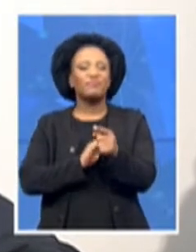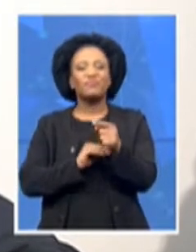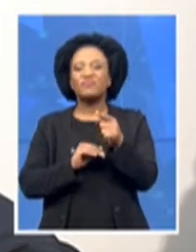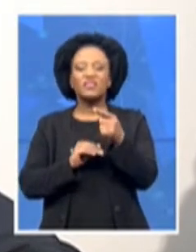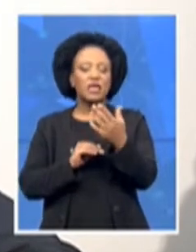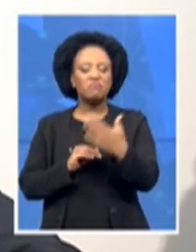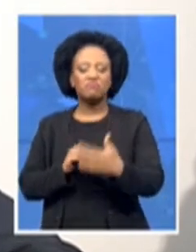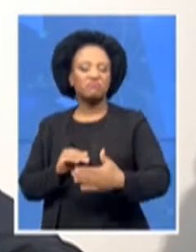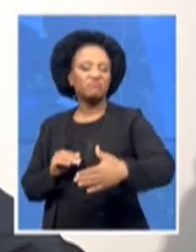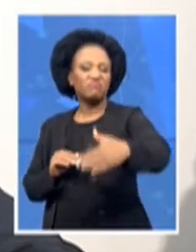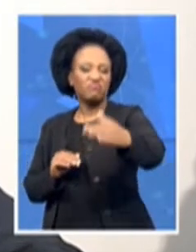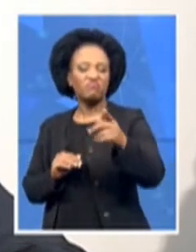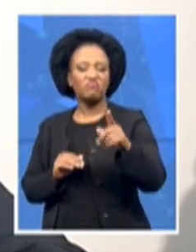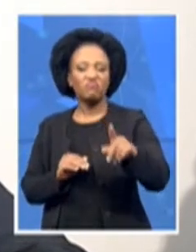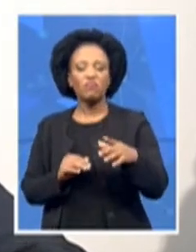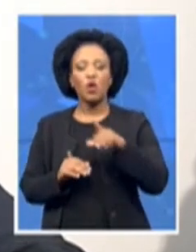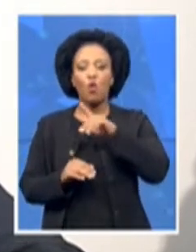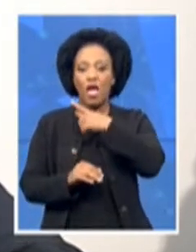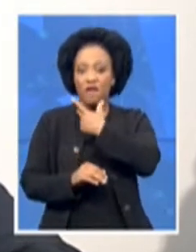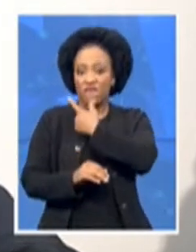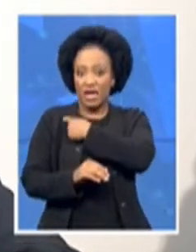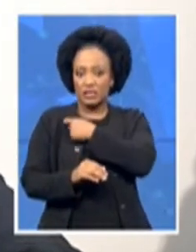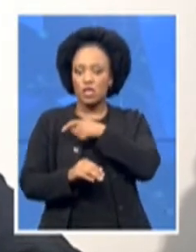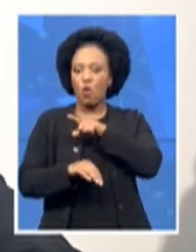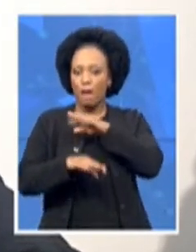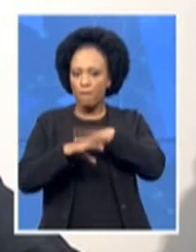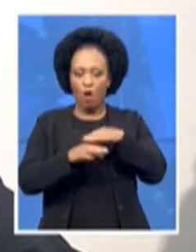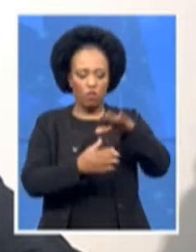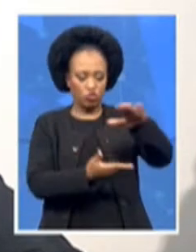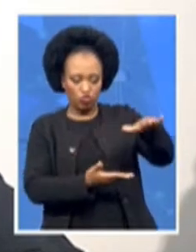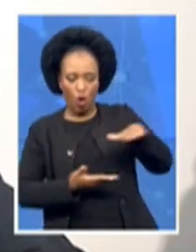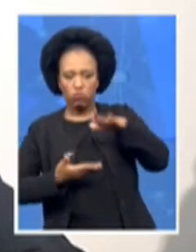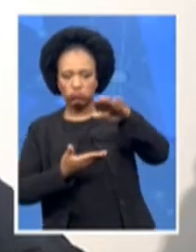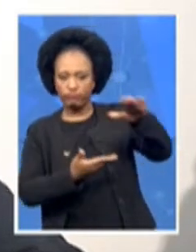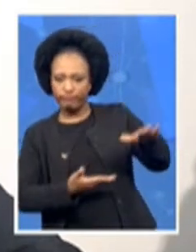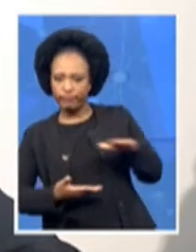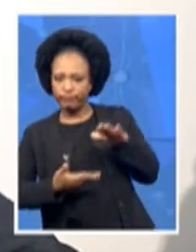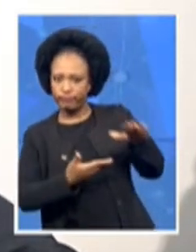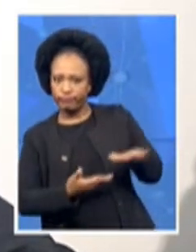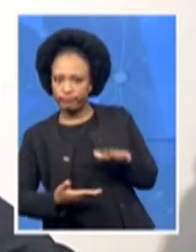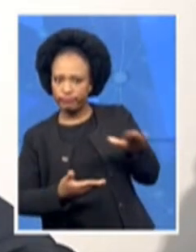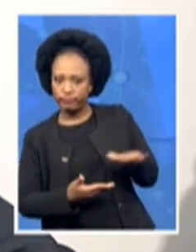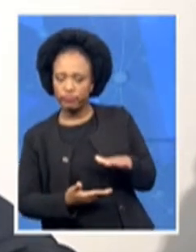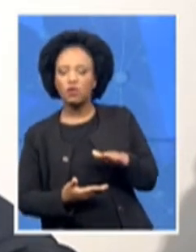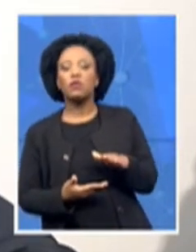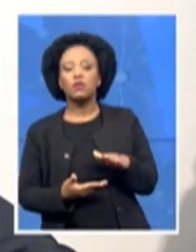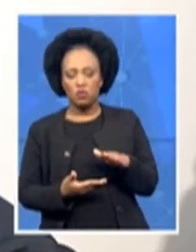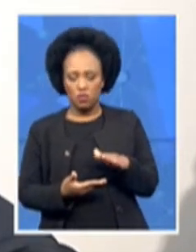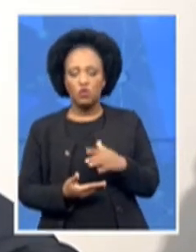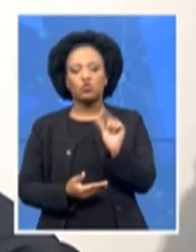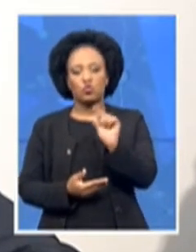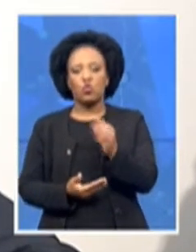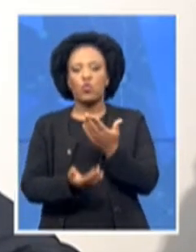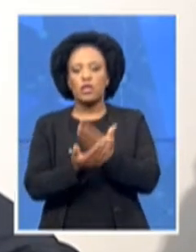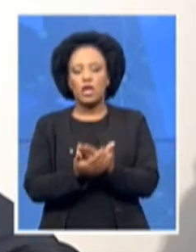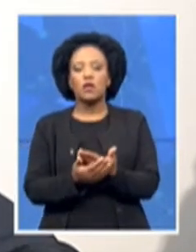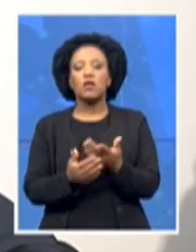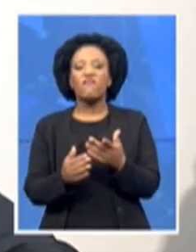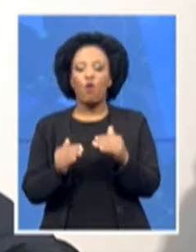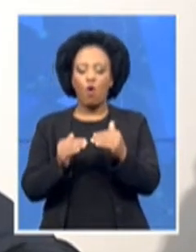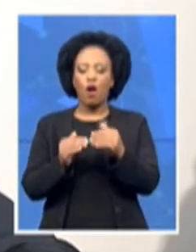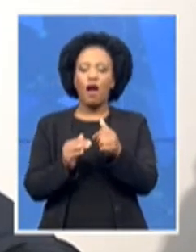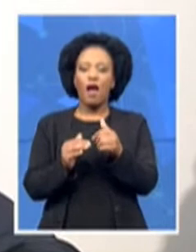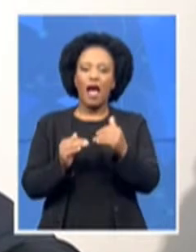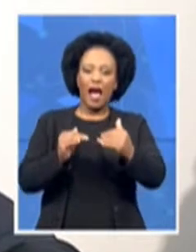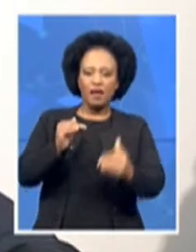improves, we might be able sooner rather than later to also go to the below 18 because of the fact that